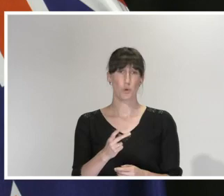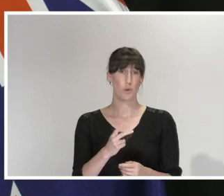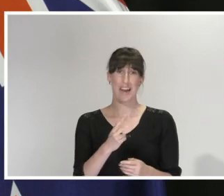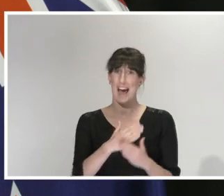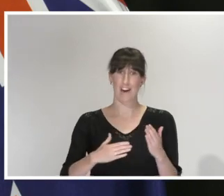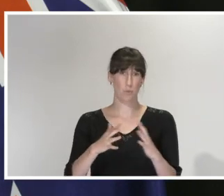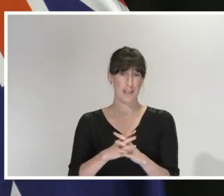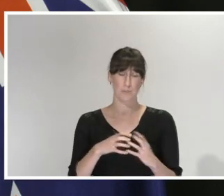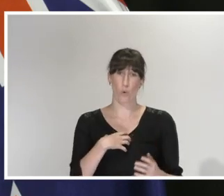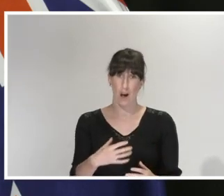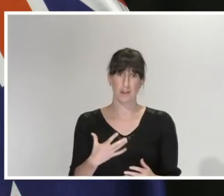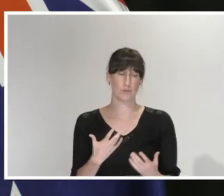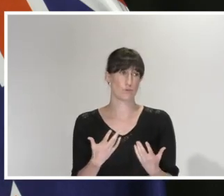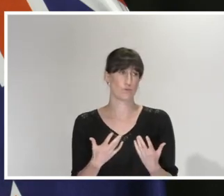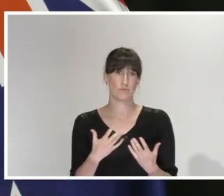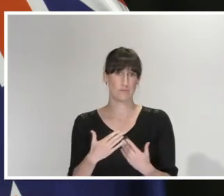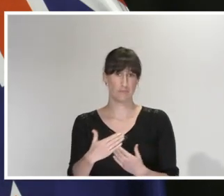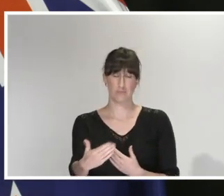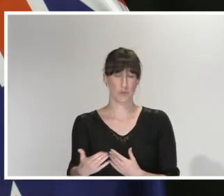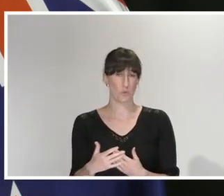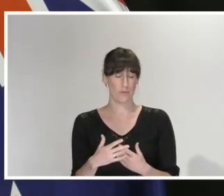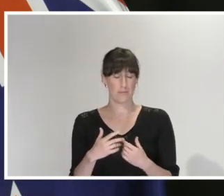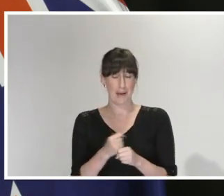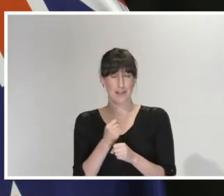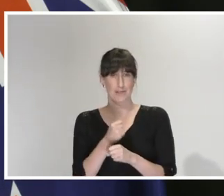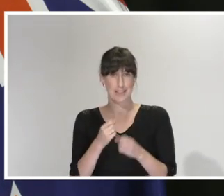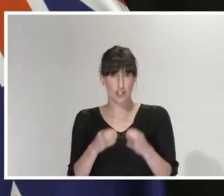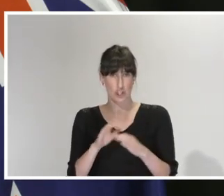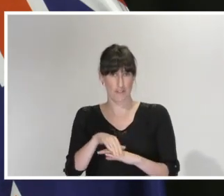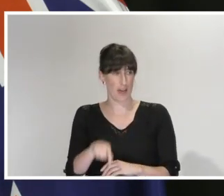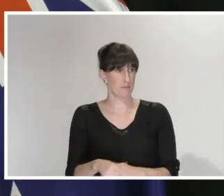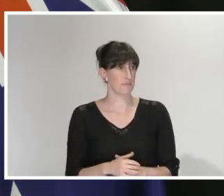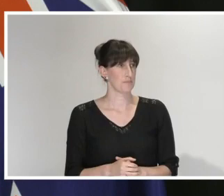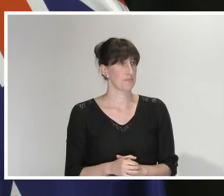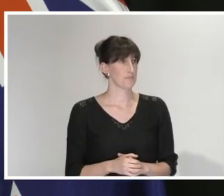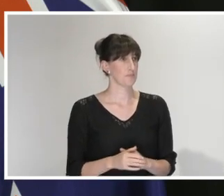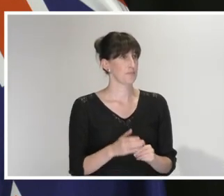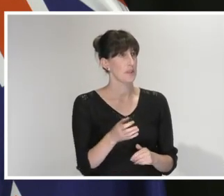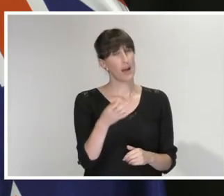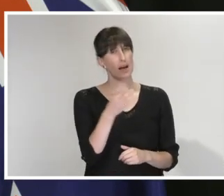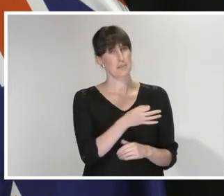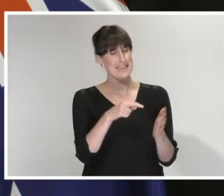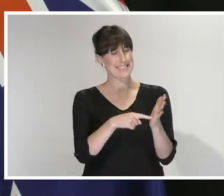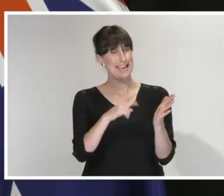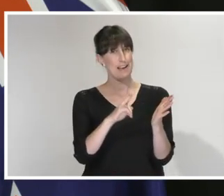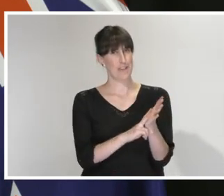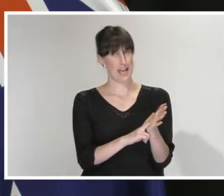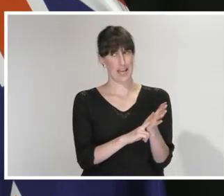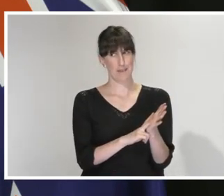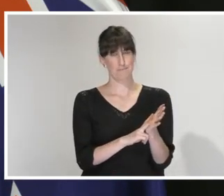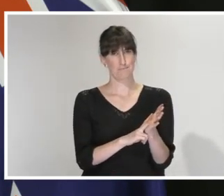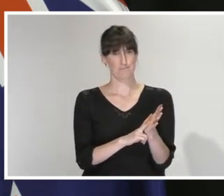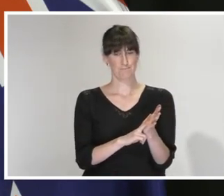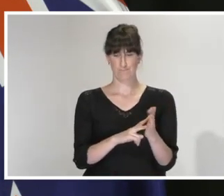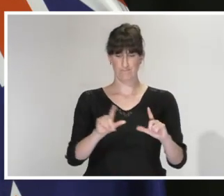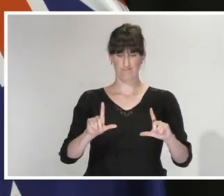those questions. Broadcasters that you're talking to, what will those channels look like? Will it just be kind of a classroom type setting, or will it be a bit more